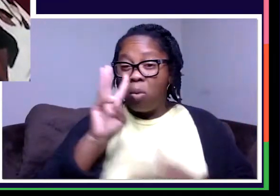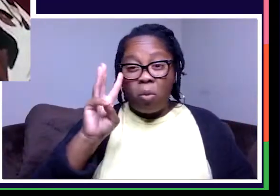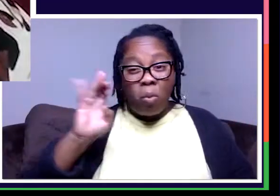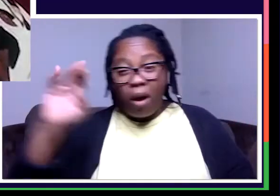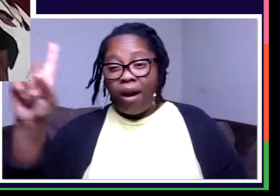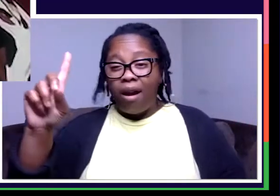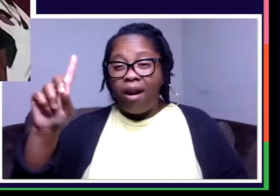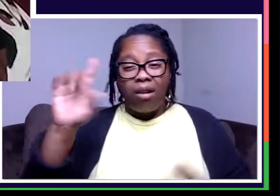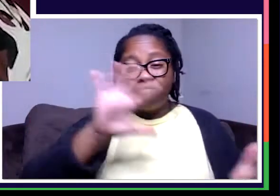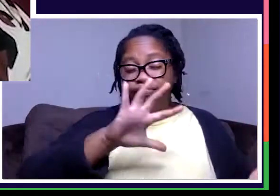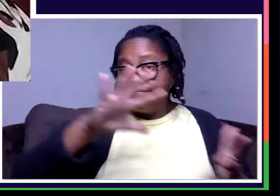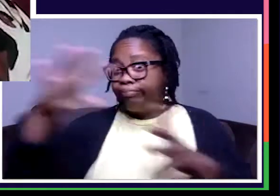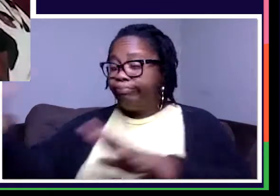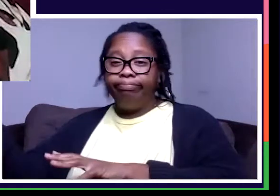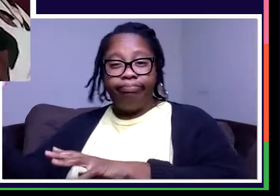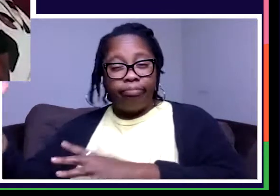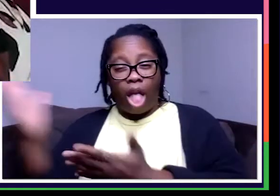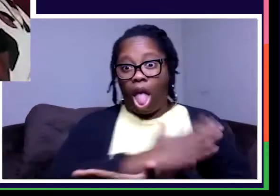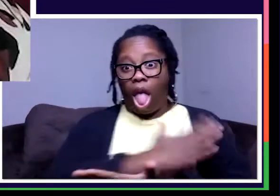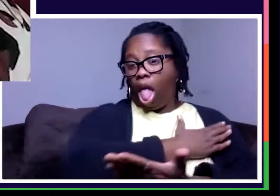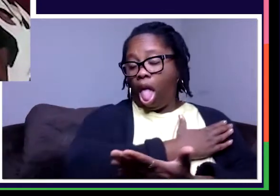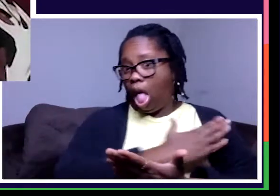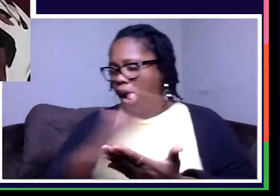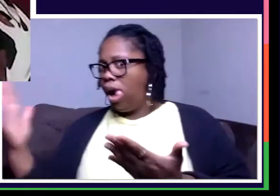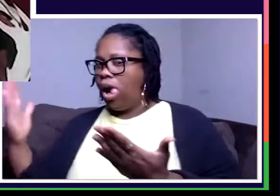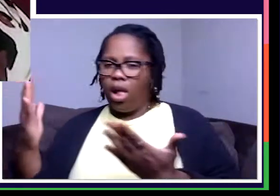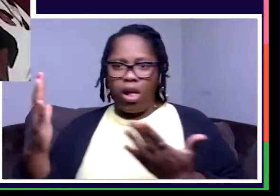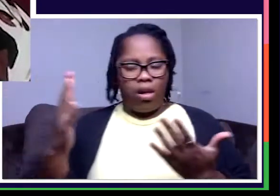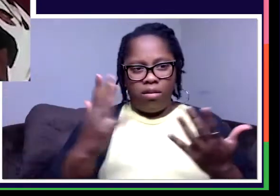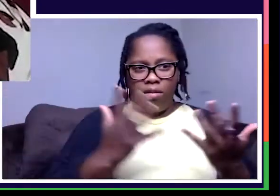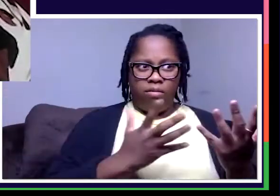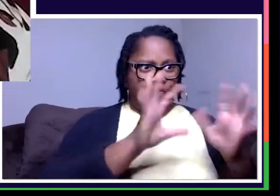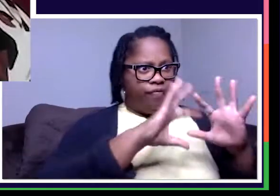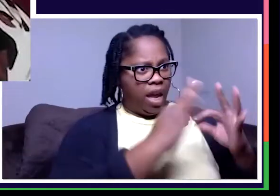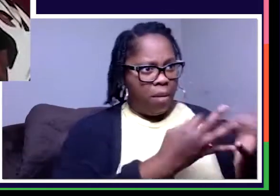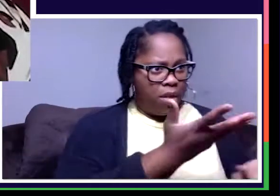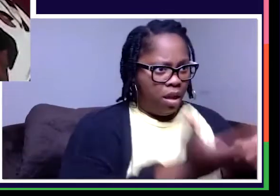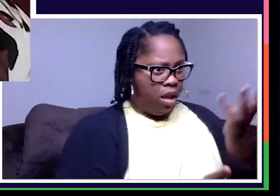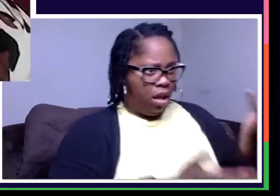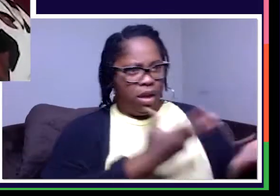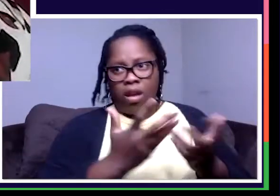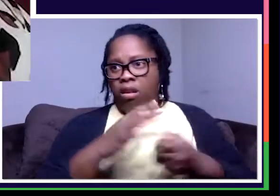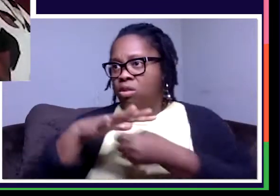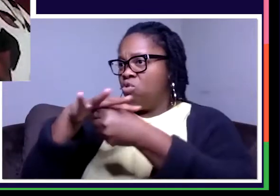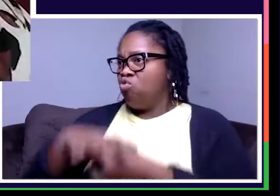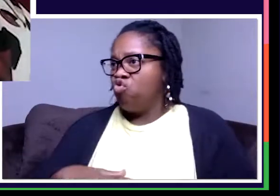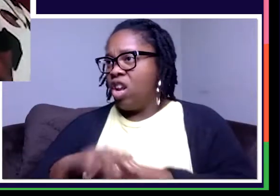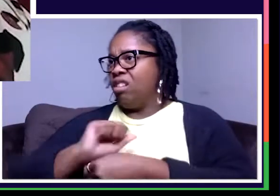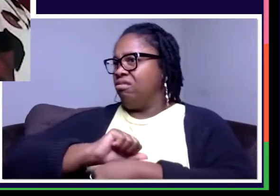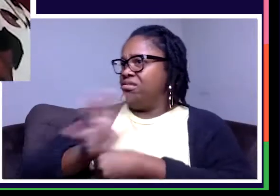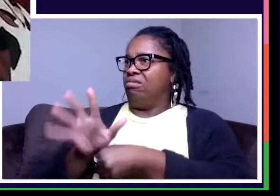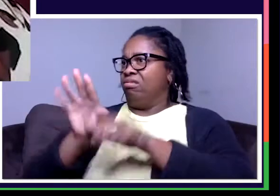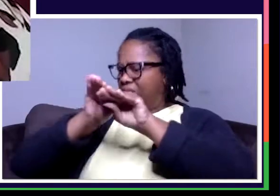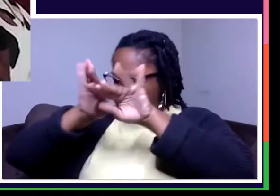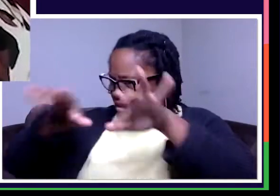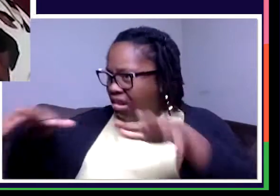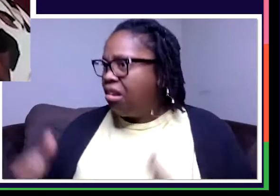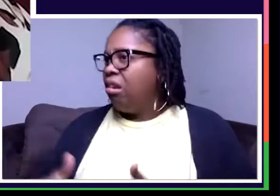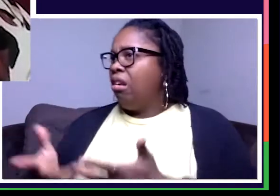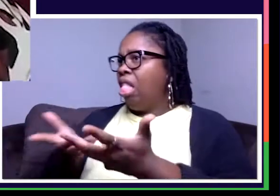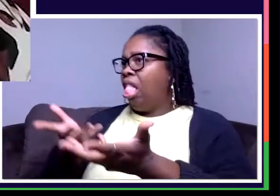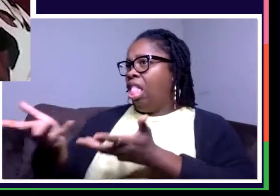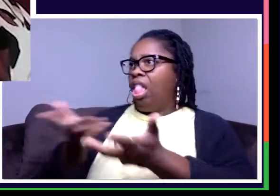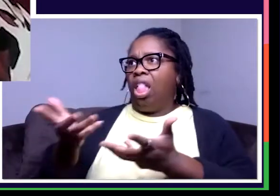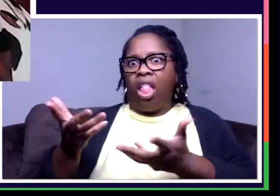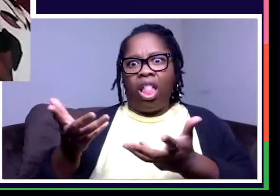the most extreme circumstances, while juggling your own family responsibilities and the stress of